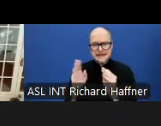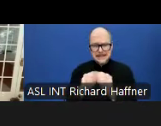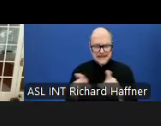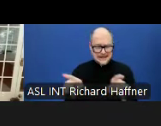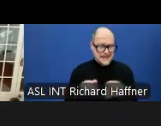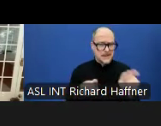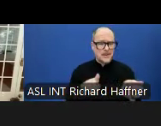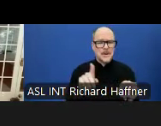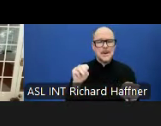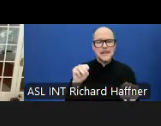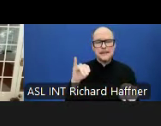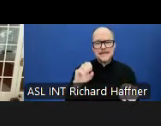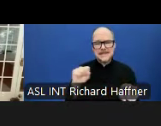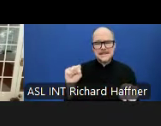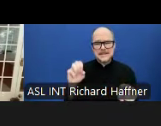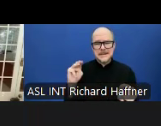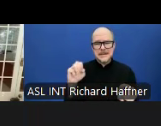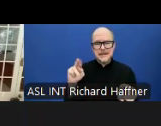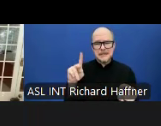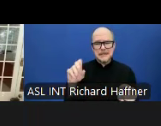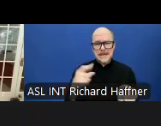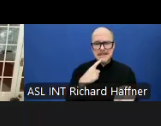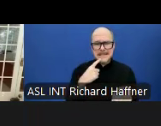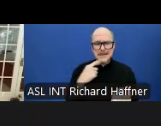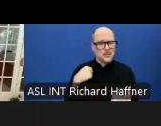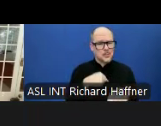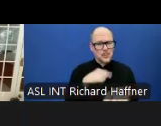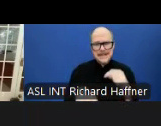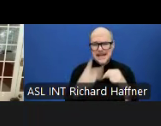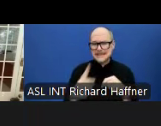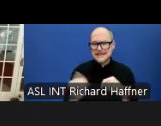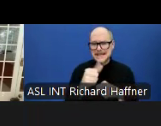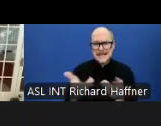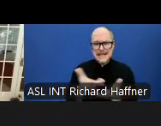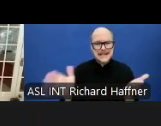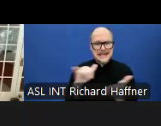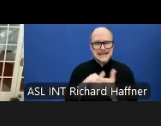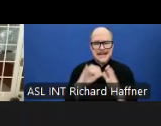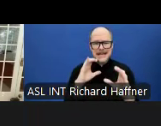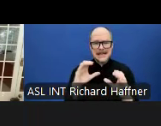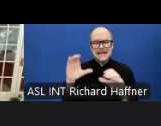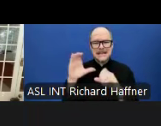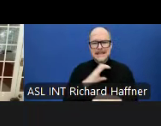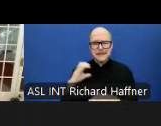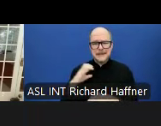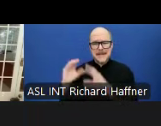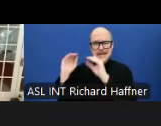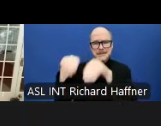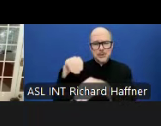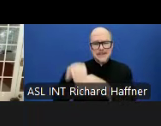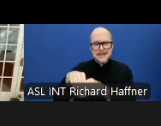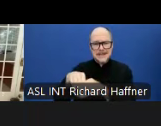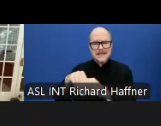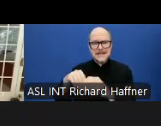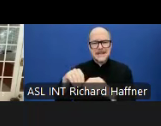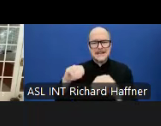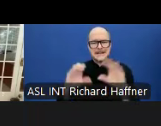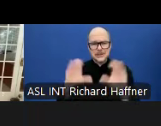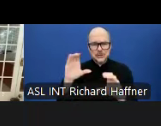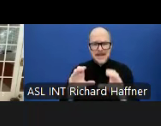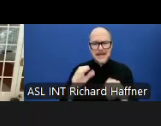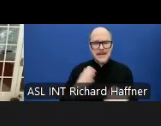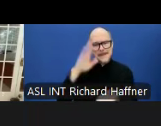said, we are not able to see anything that the committee has posted in the chat. And my son is an